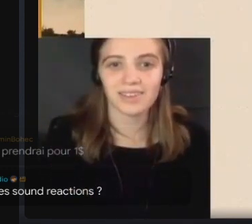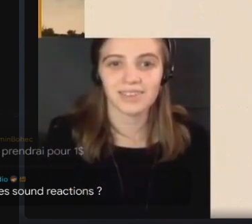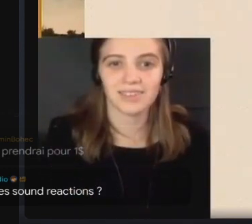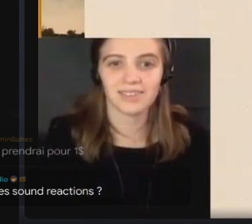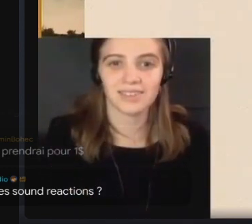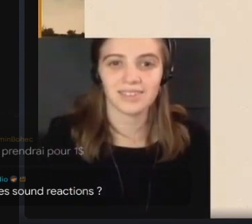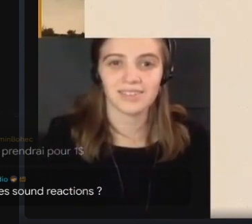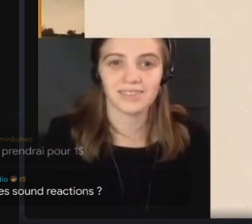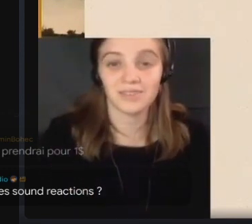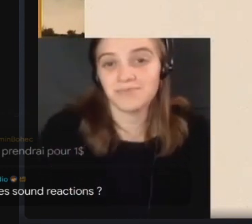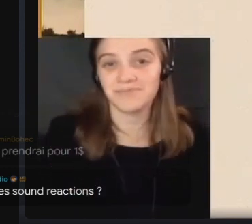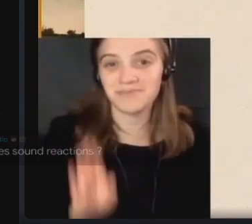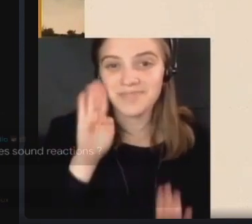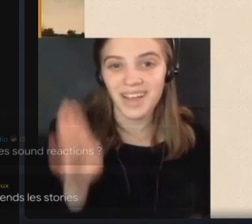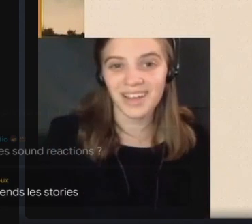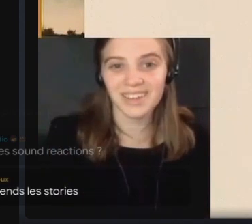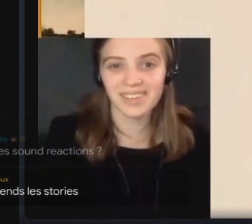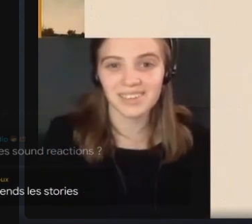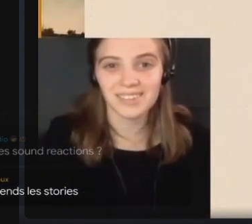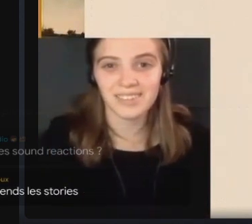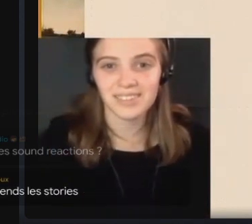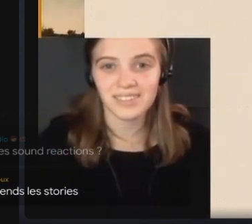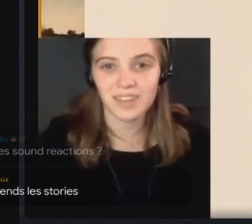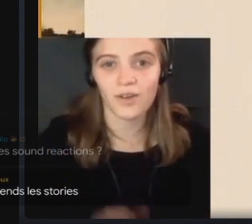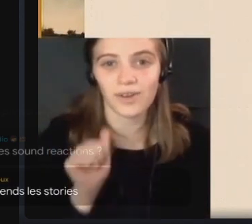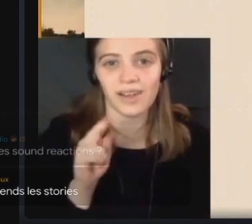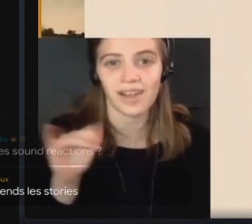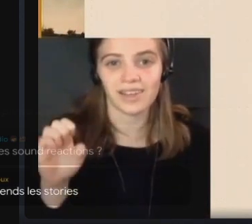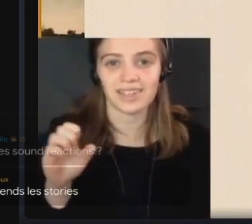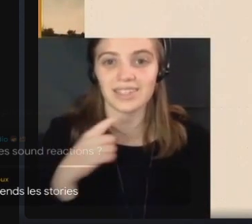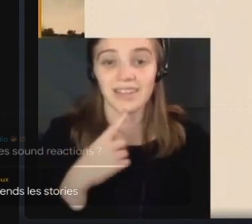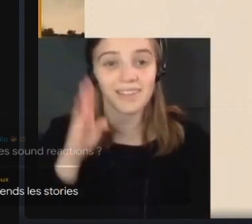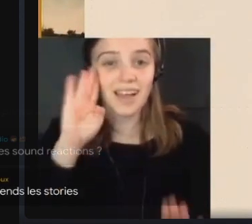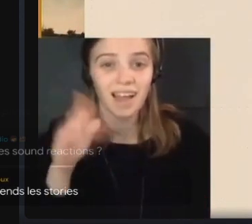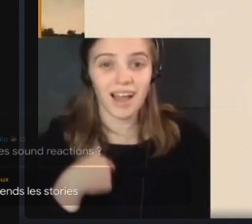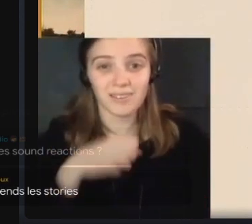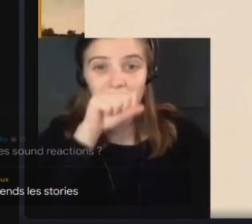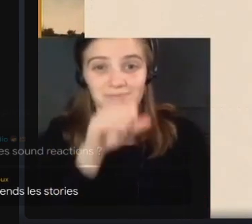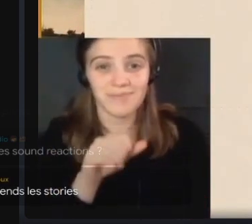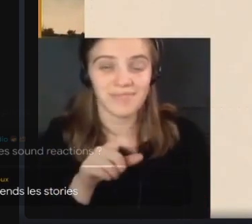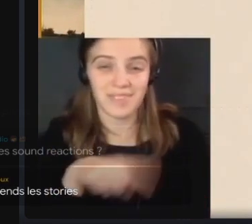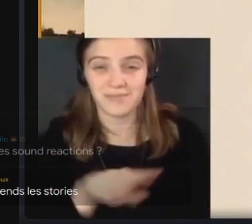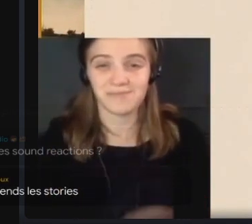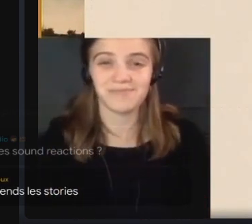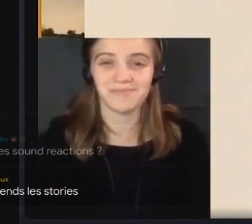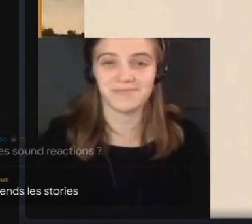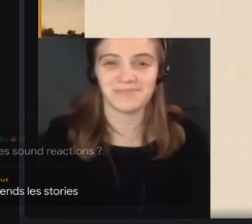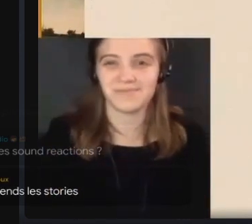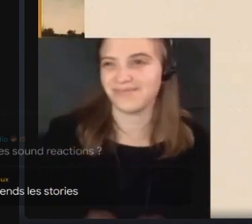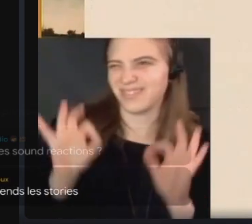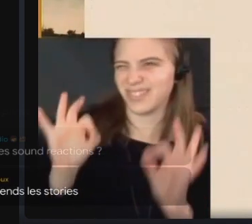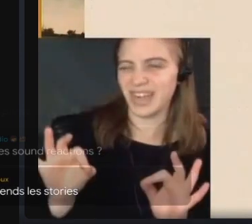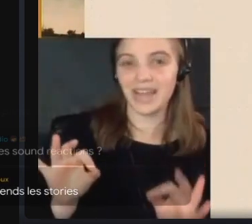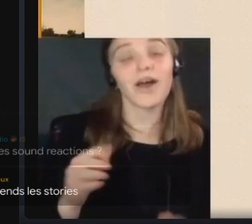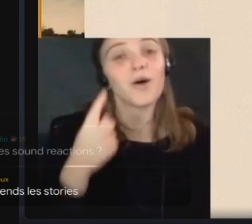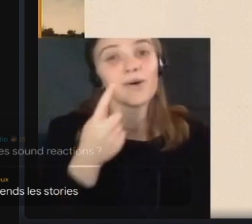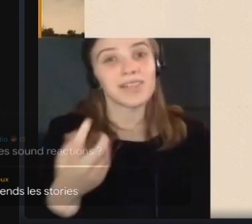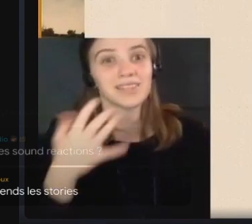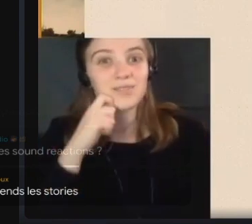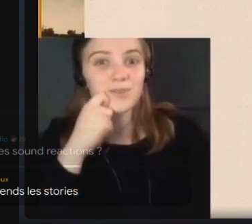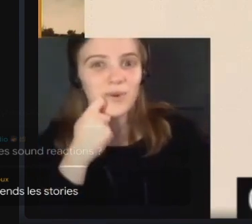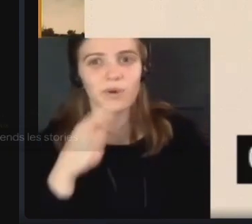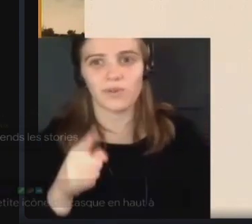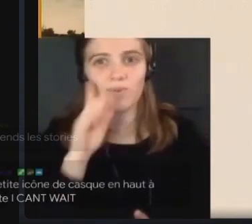Just hi. Okay, that'll work. Oh, he says I like. Ah, il y a un petit chat, regardez. Le chat. One thing that's cool about cursor chat is that Sur les it shows up curseurs. right